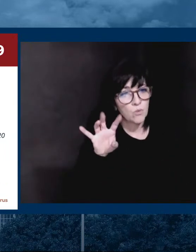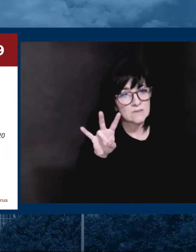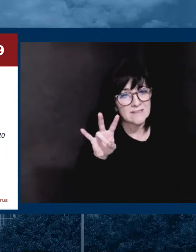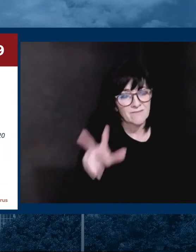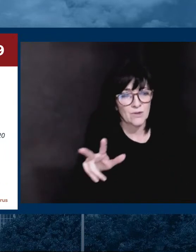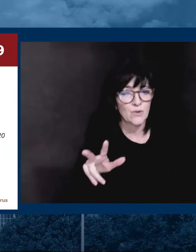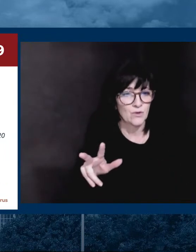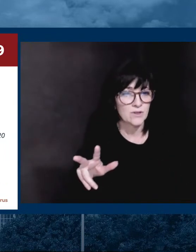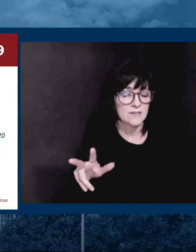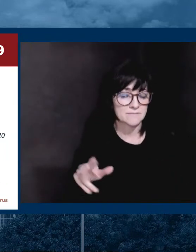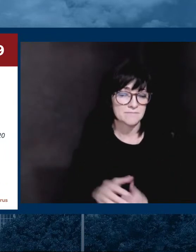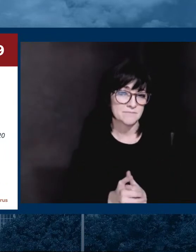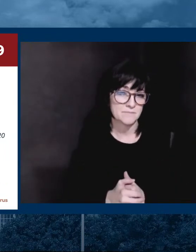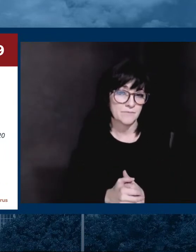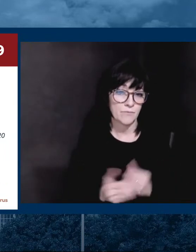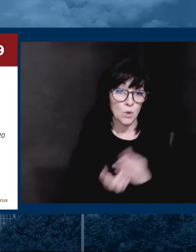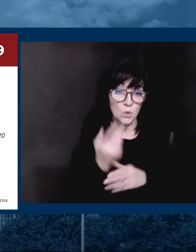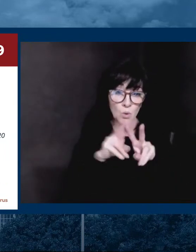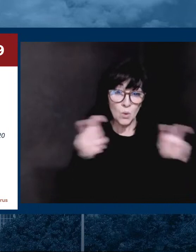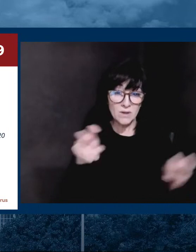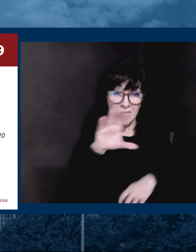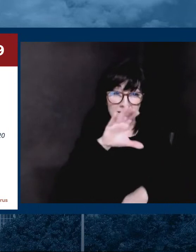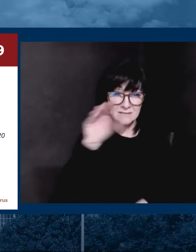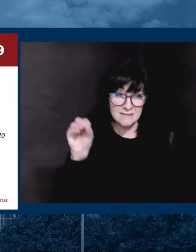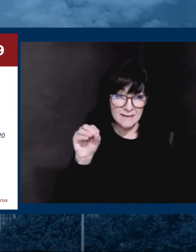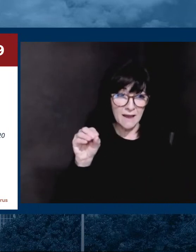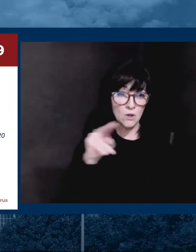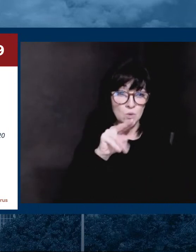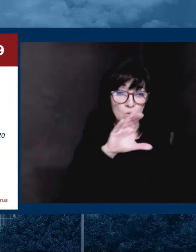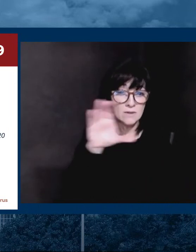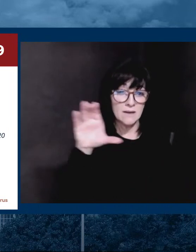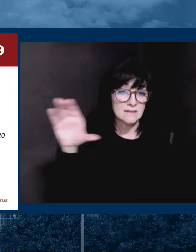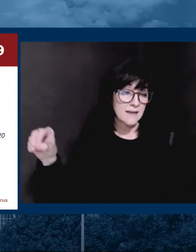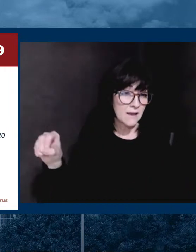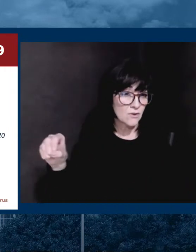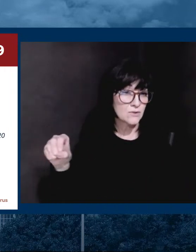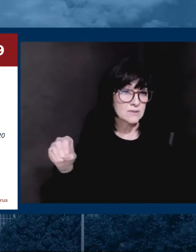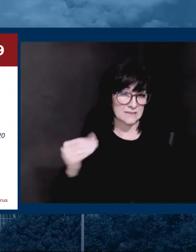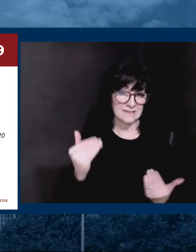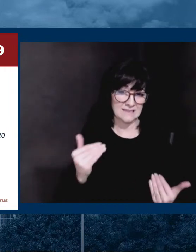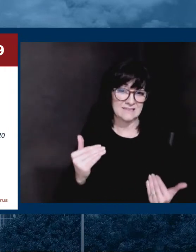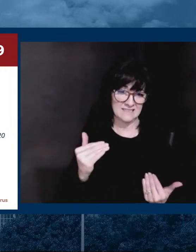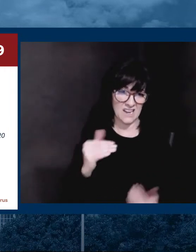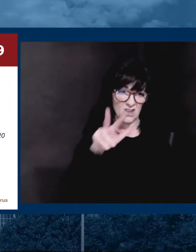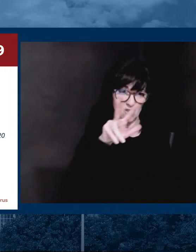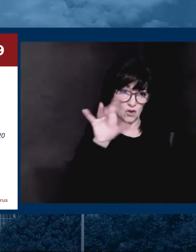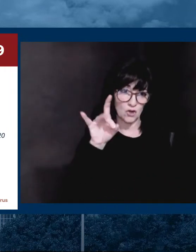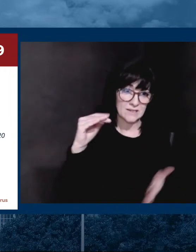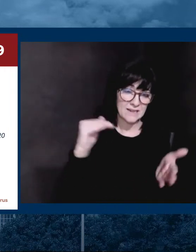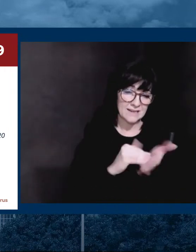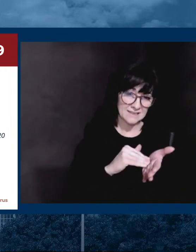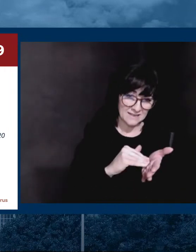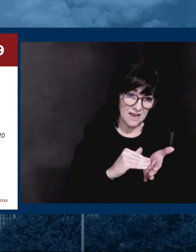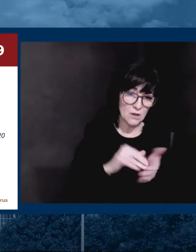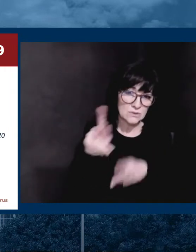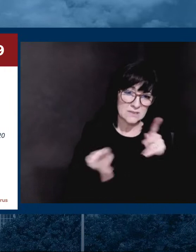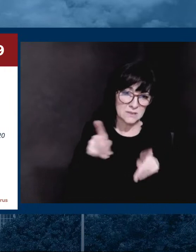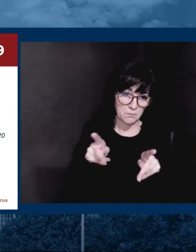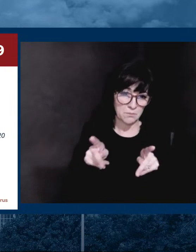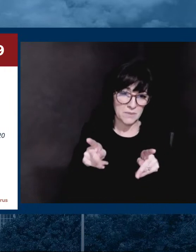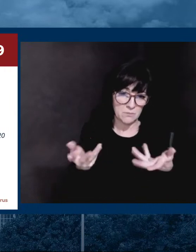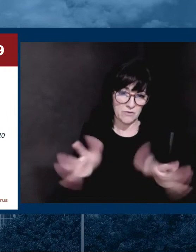of positive cases. In Newcastle County, we're up to 38,000 positive COVID-19 cases